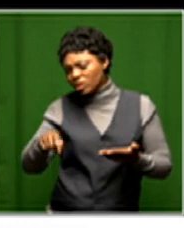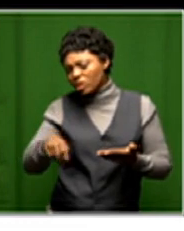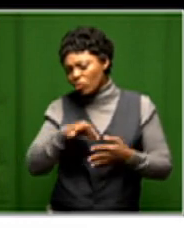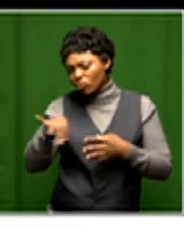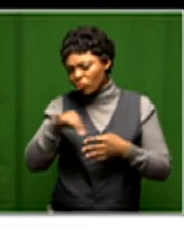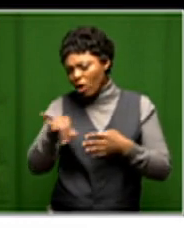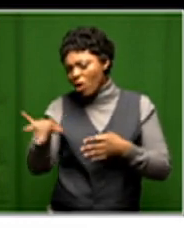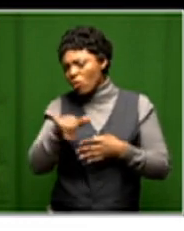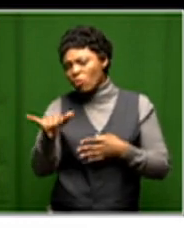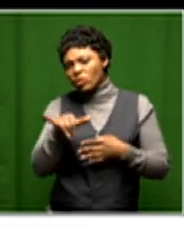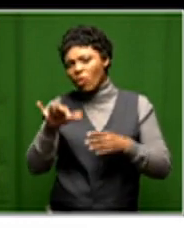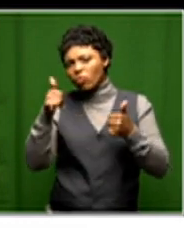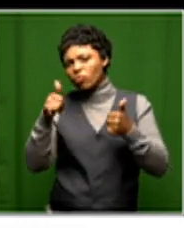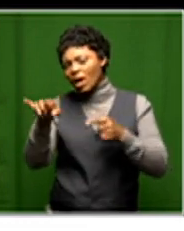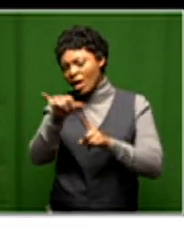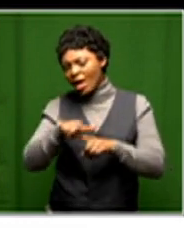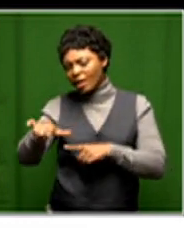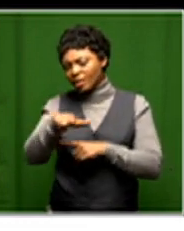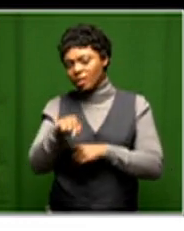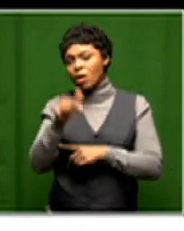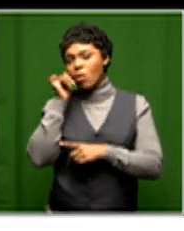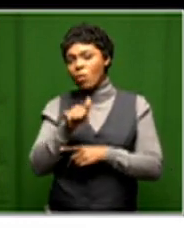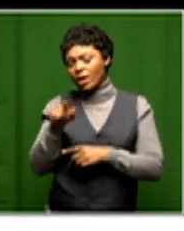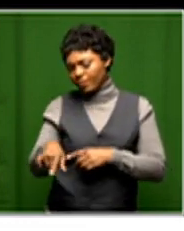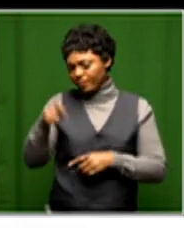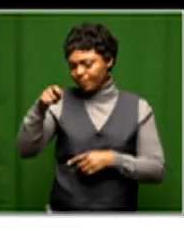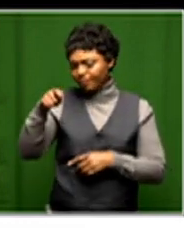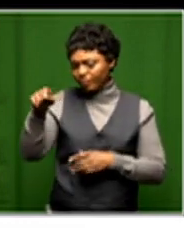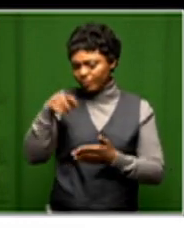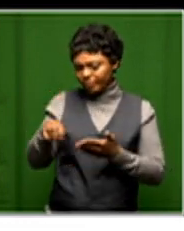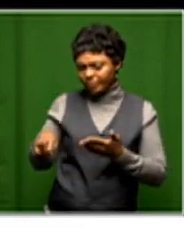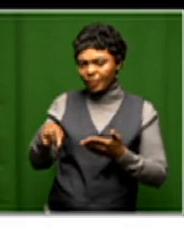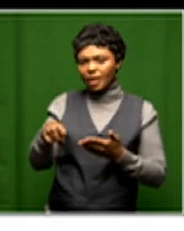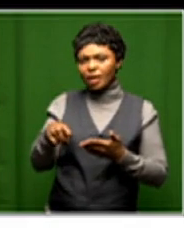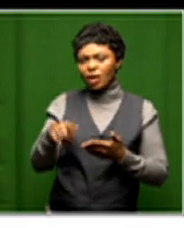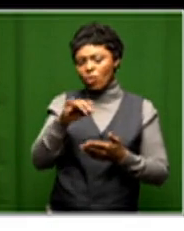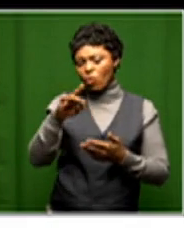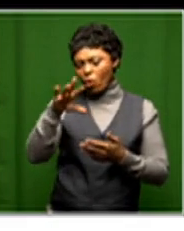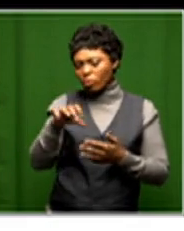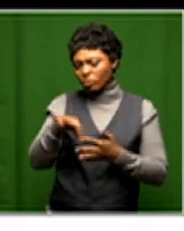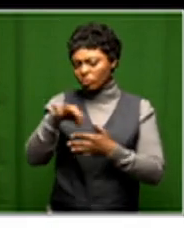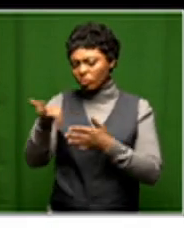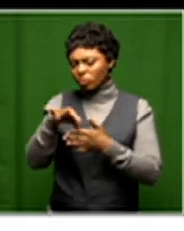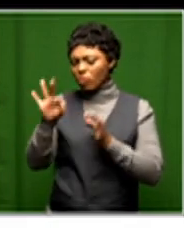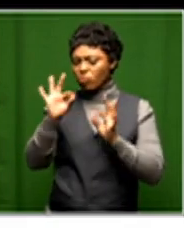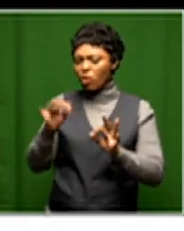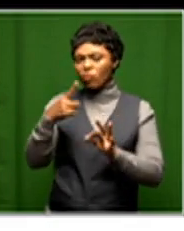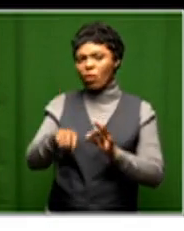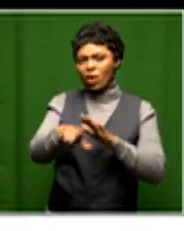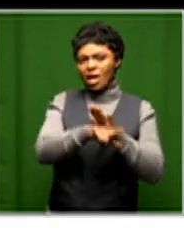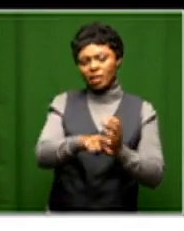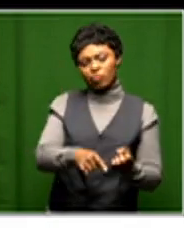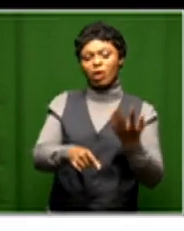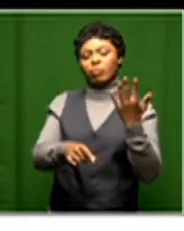land. Then the time she pins down that pen, automatically 10 crops suitable for that particular land pops